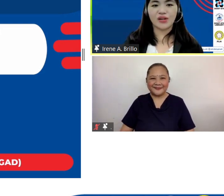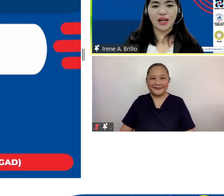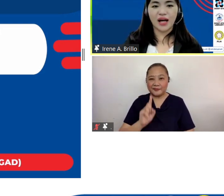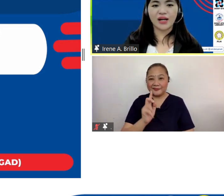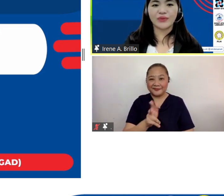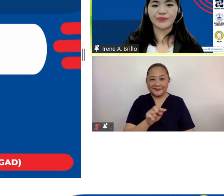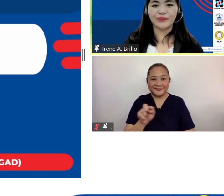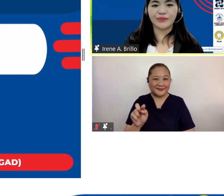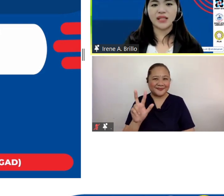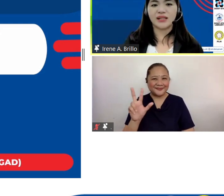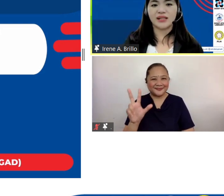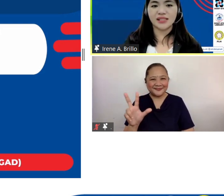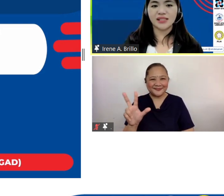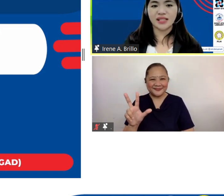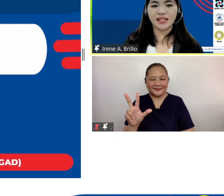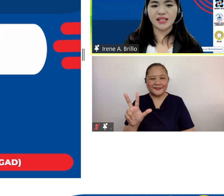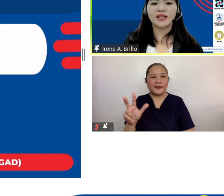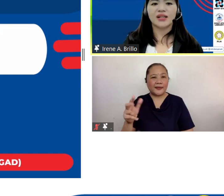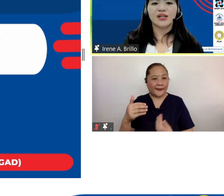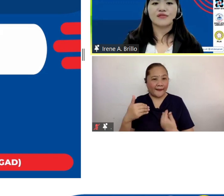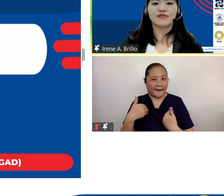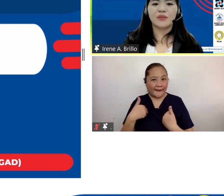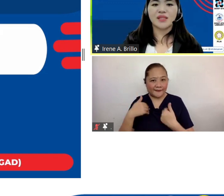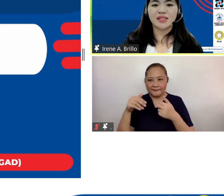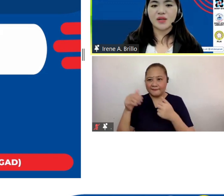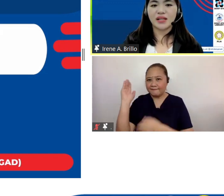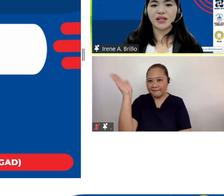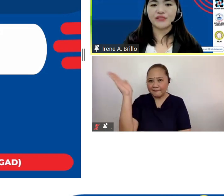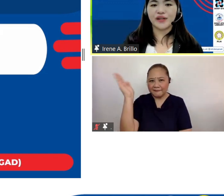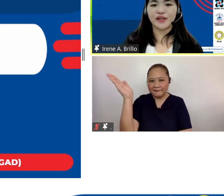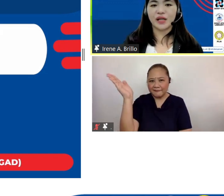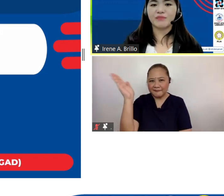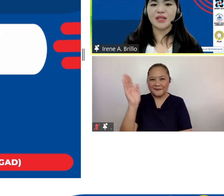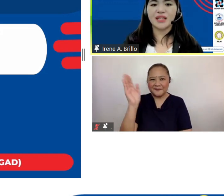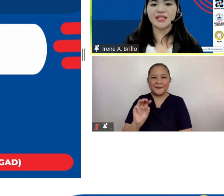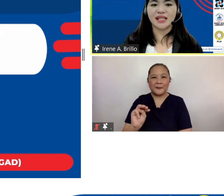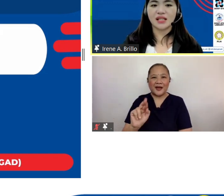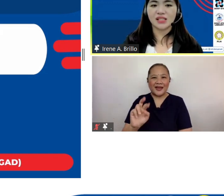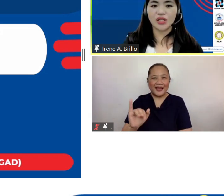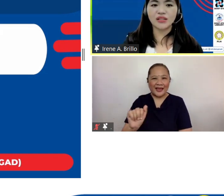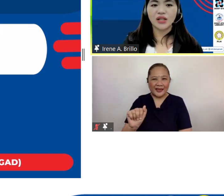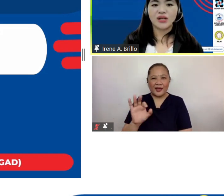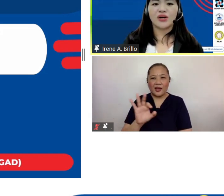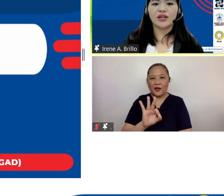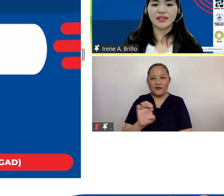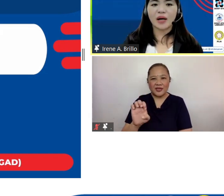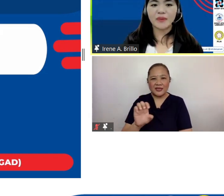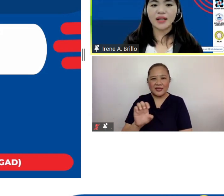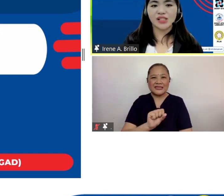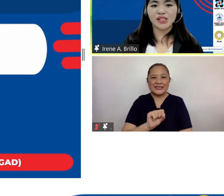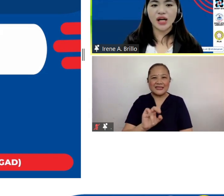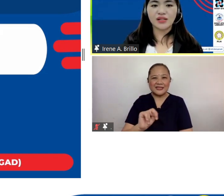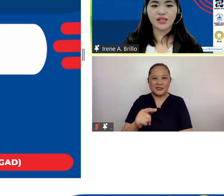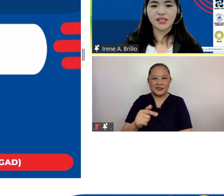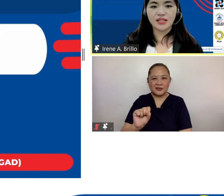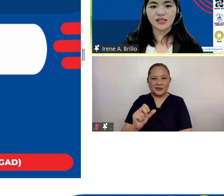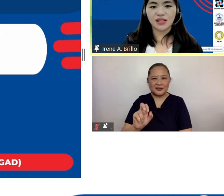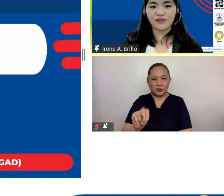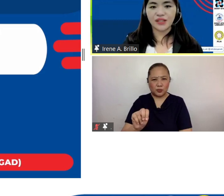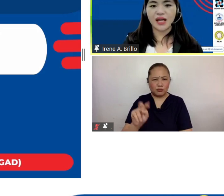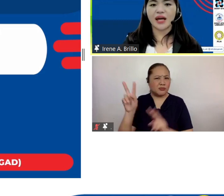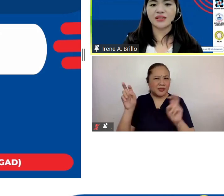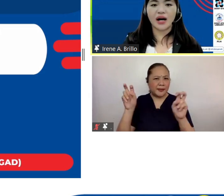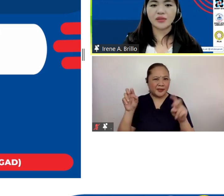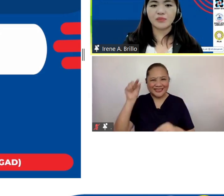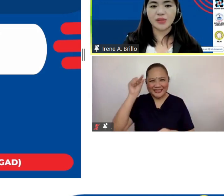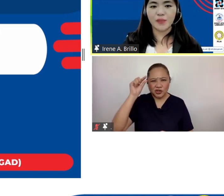3 o'clock, we will be listening from Ms. Maria Feby Singson on the topic Gender